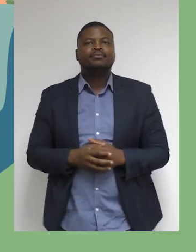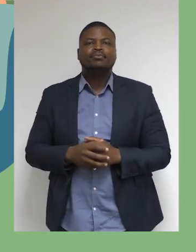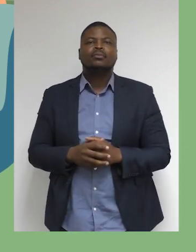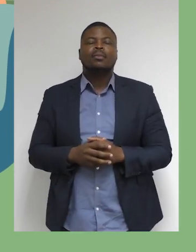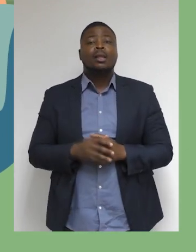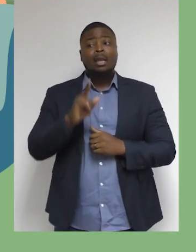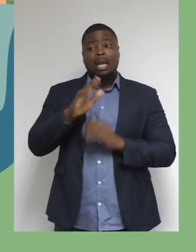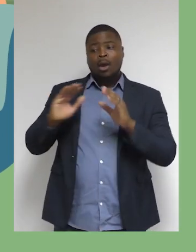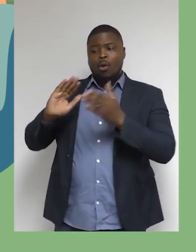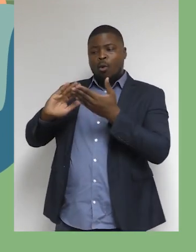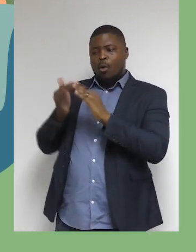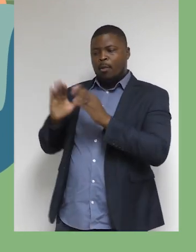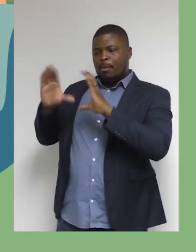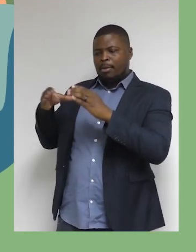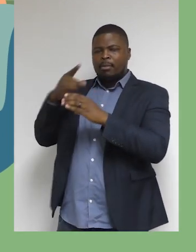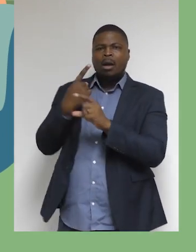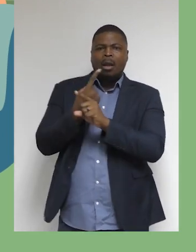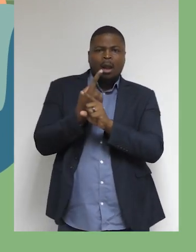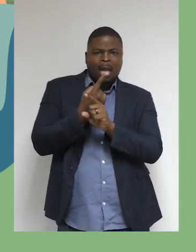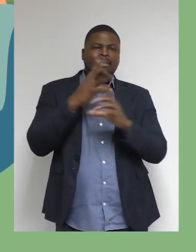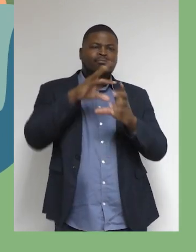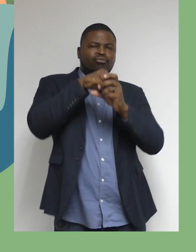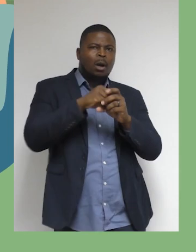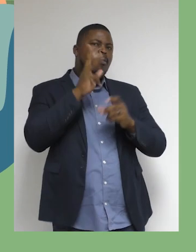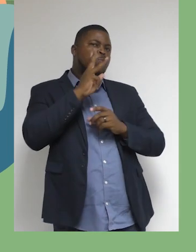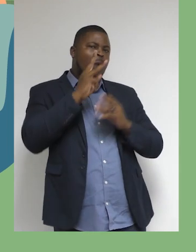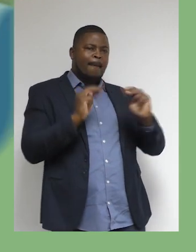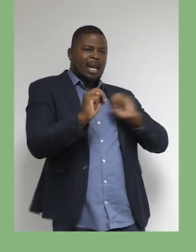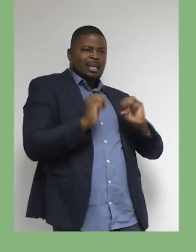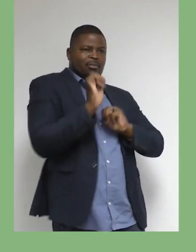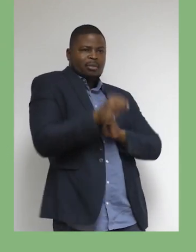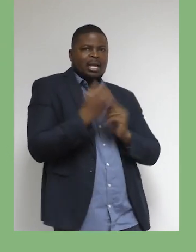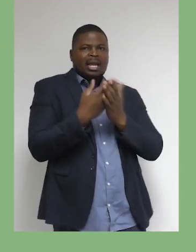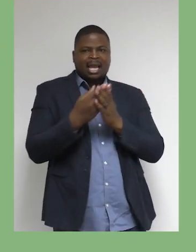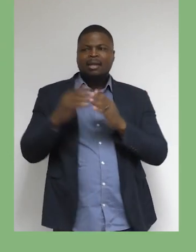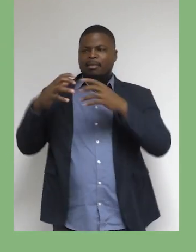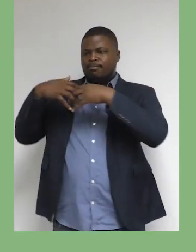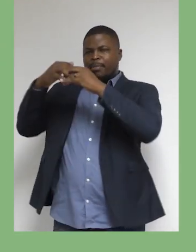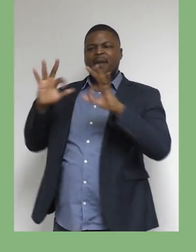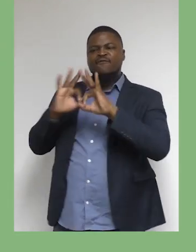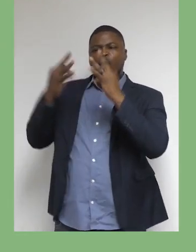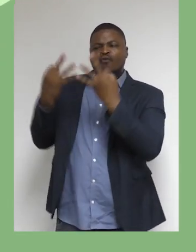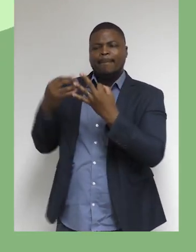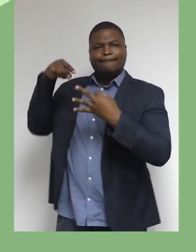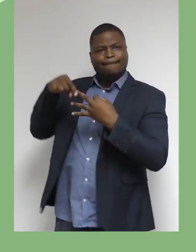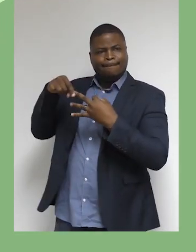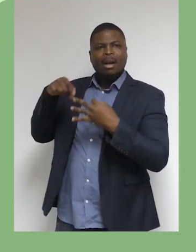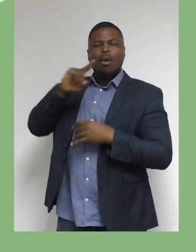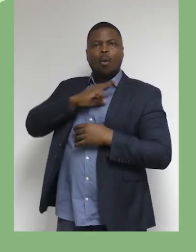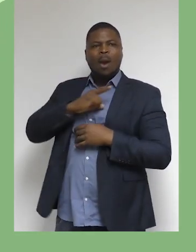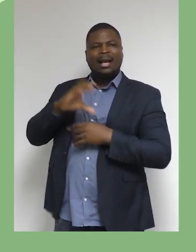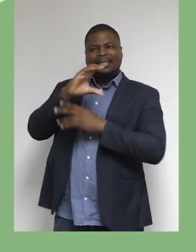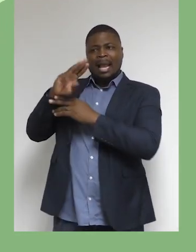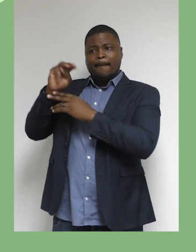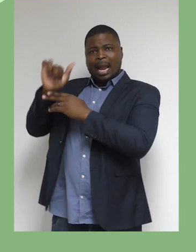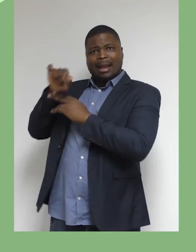A key method for citizens to participate in water management is the establishment of water catchment forums, whose roles are to be